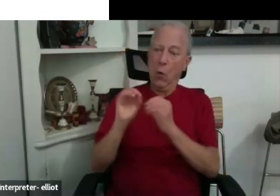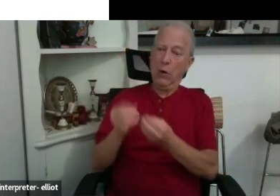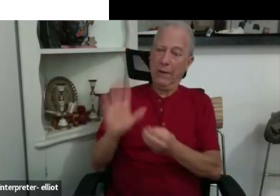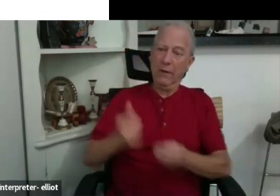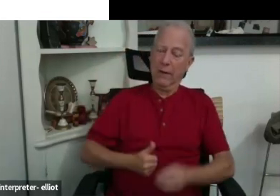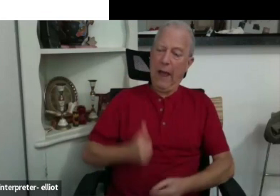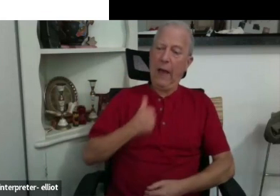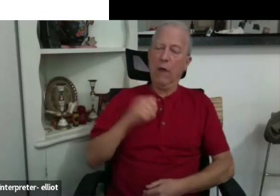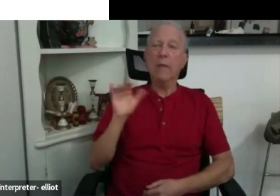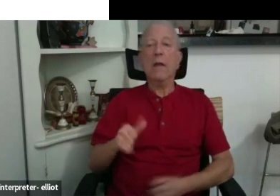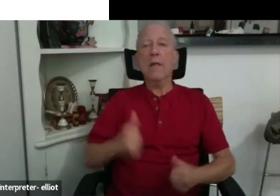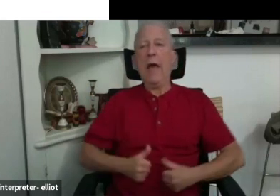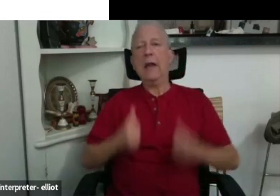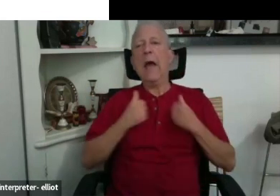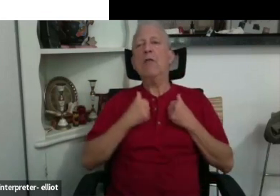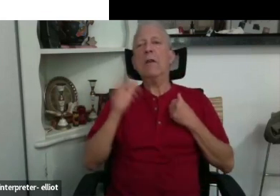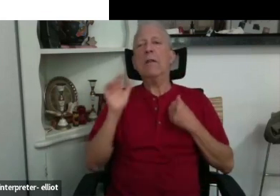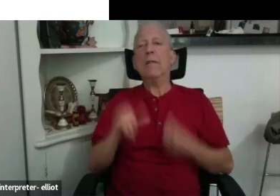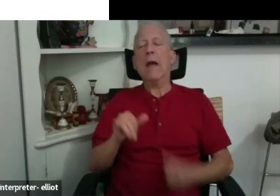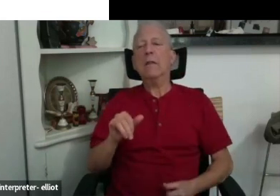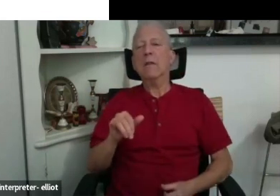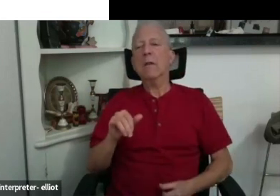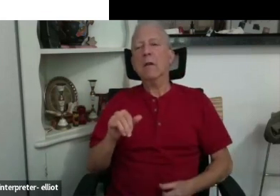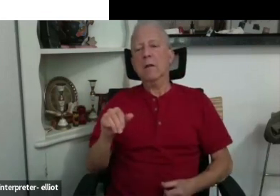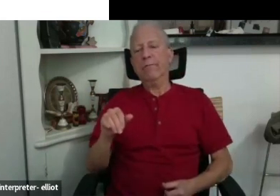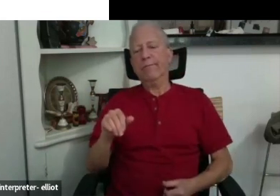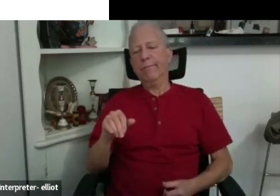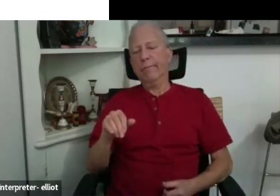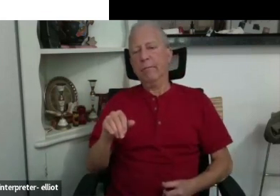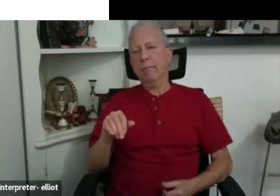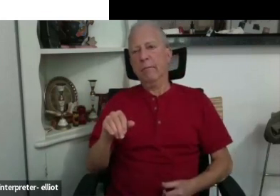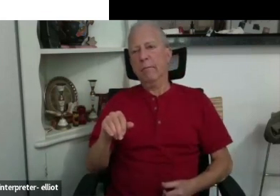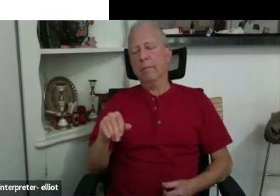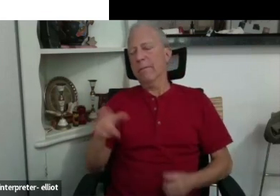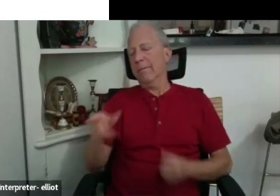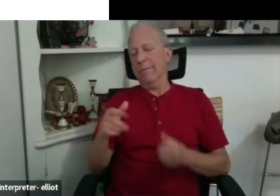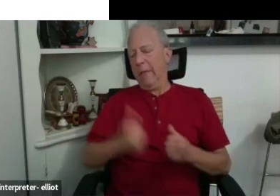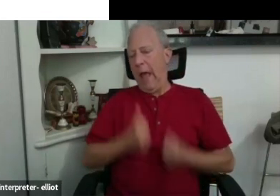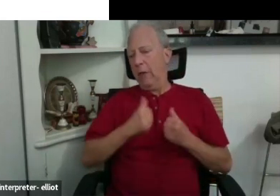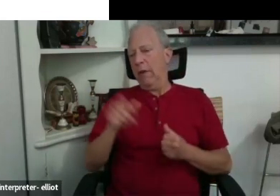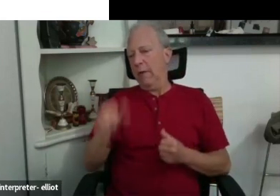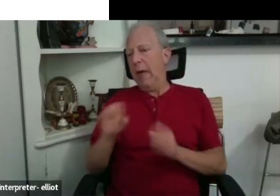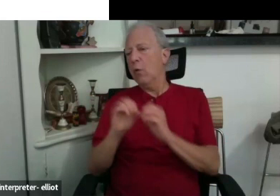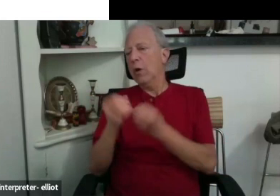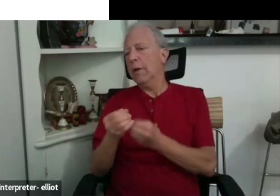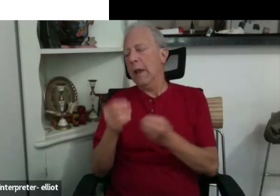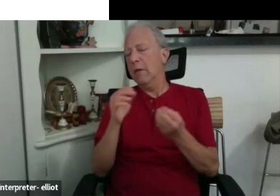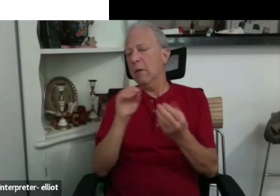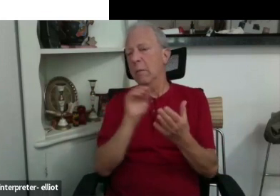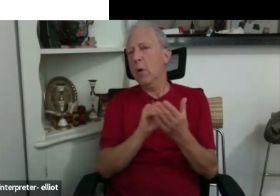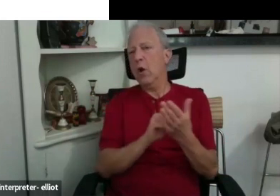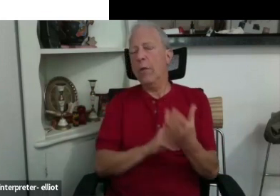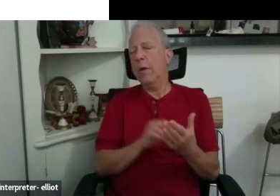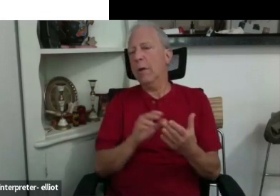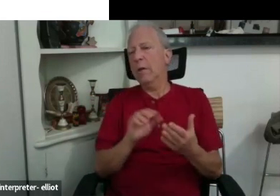the whatever the organization listed on their 990 or annual return,